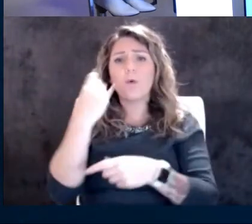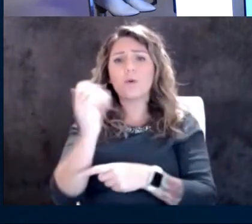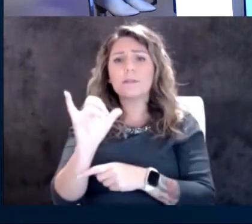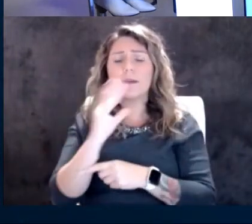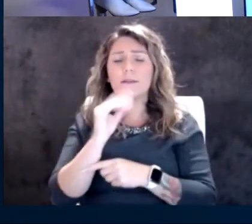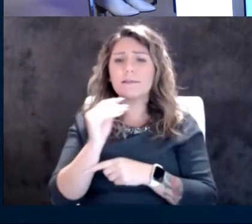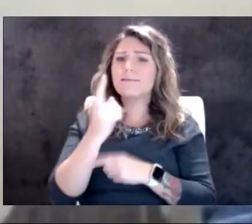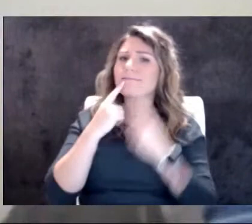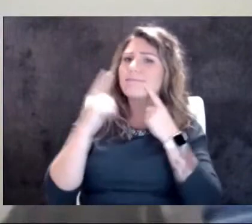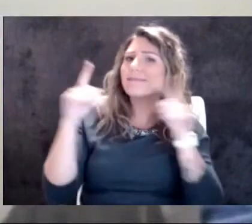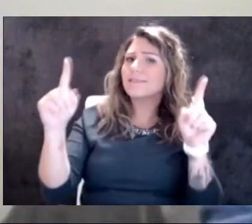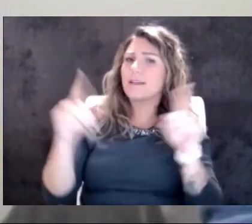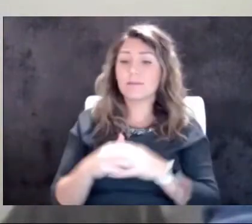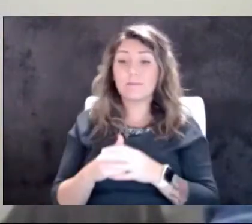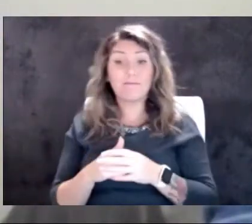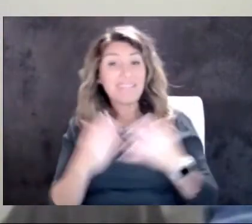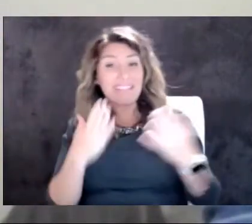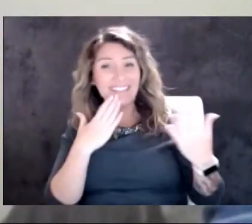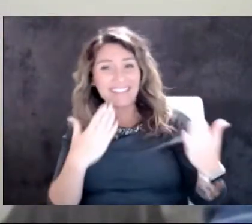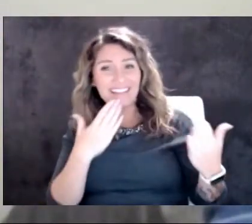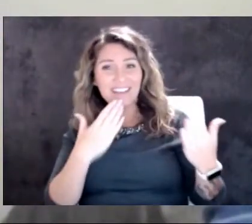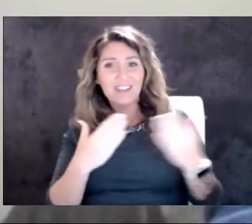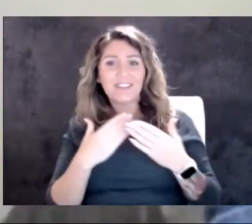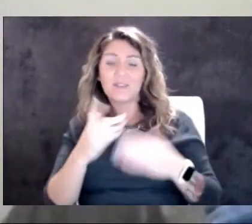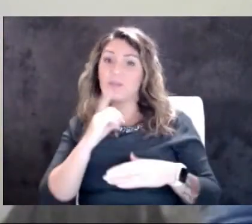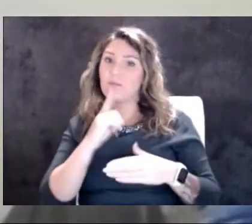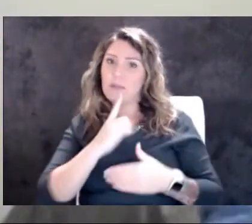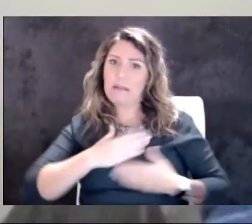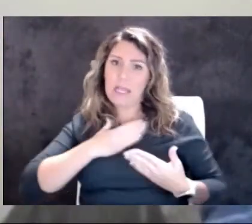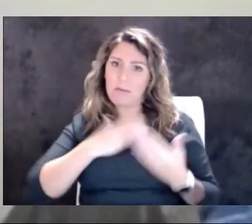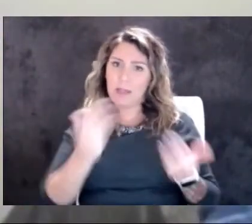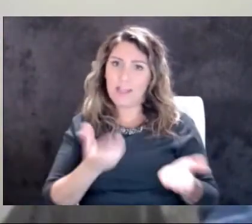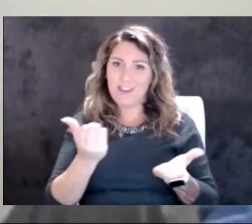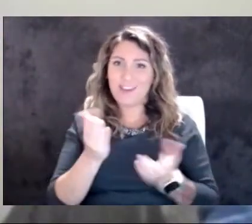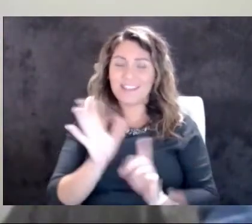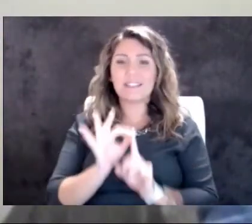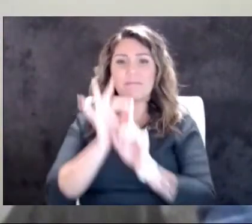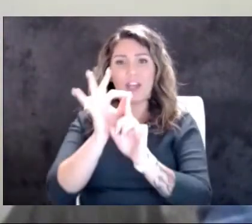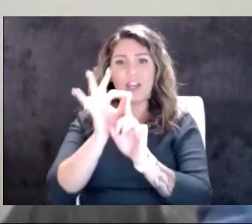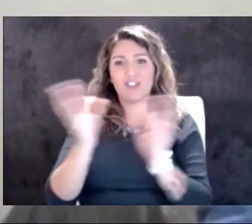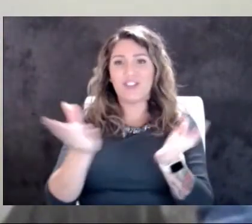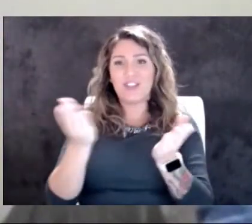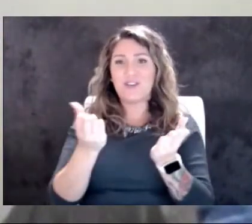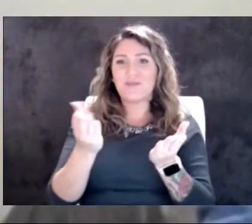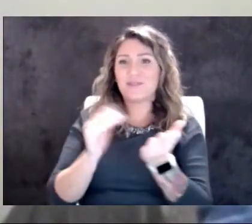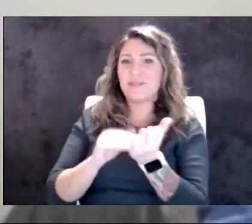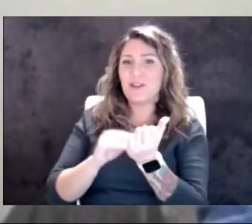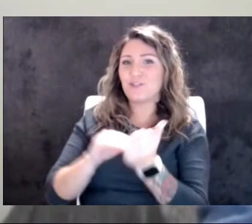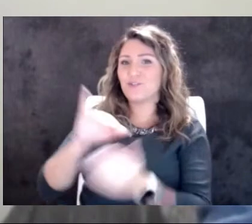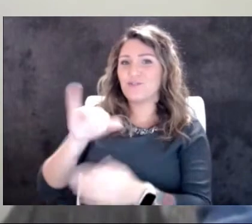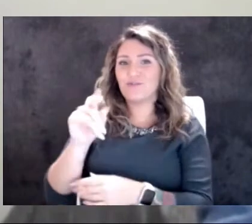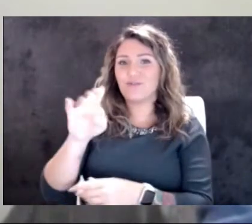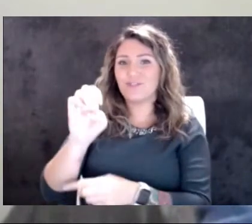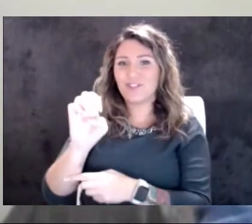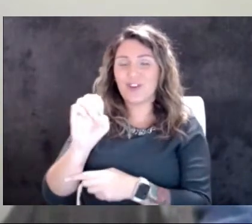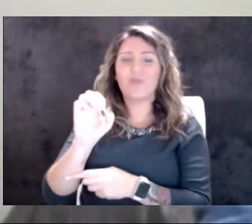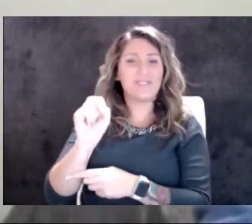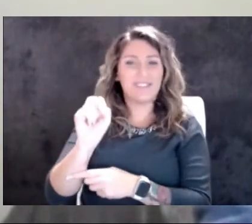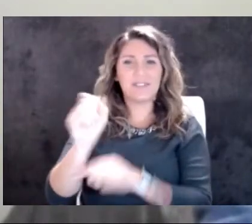having. Yeah, thank you. I'm very glad to be here. I'm especially glad to be here with Dr. Bridgette Jones, who worked with us on this